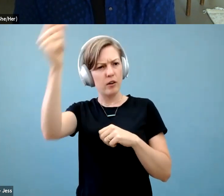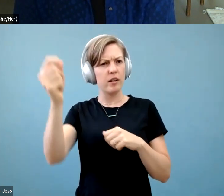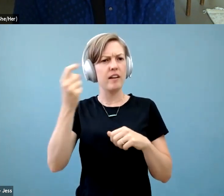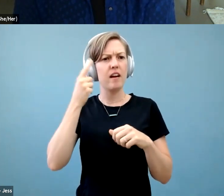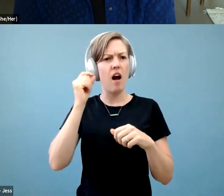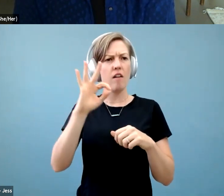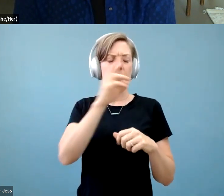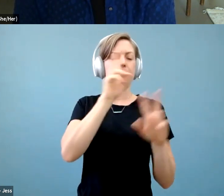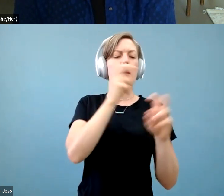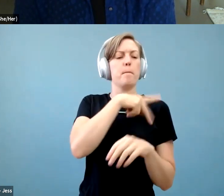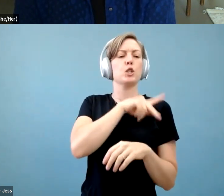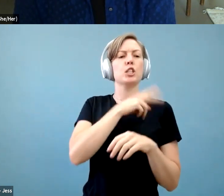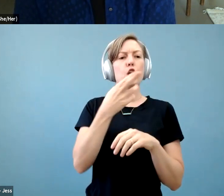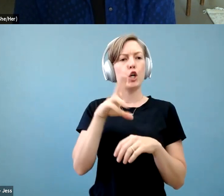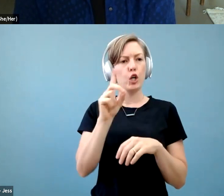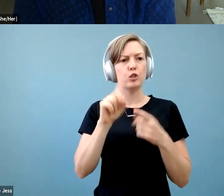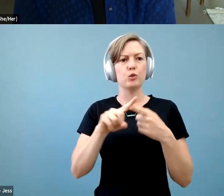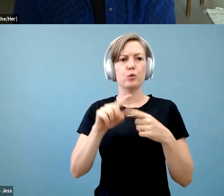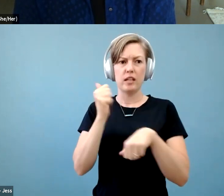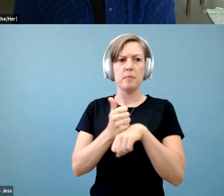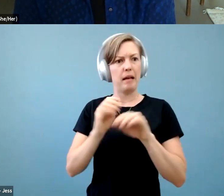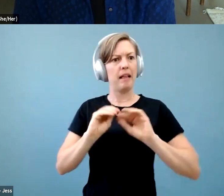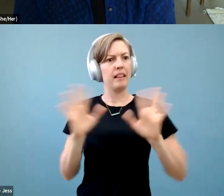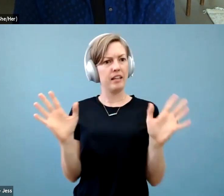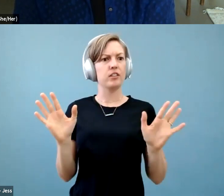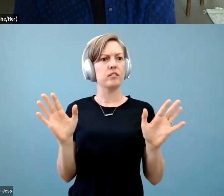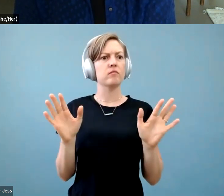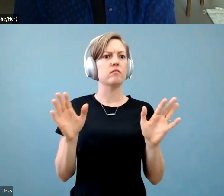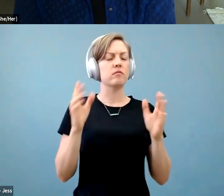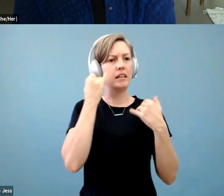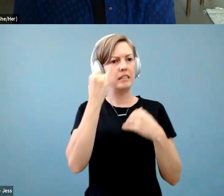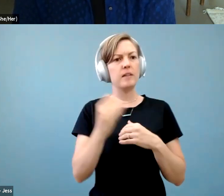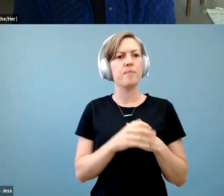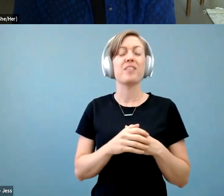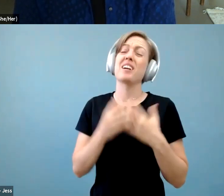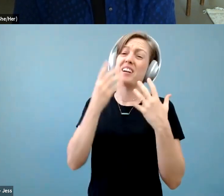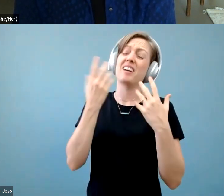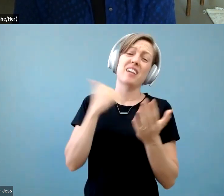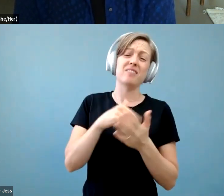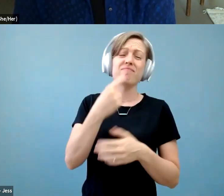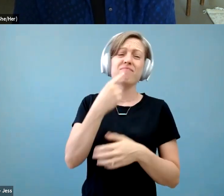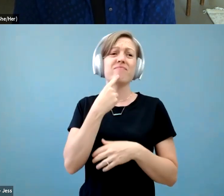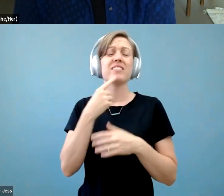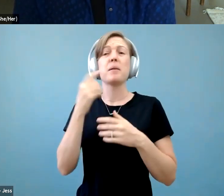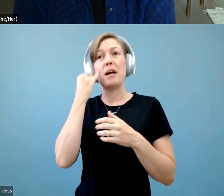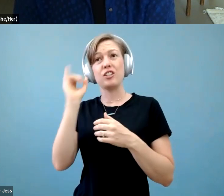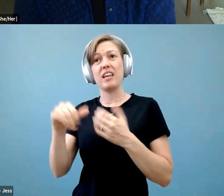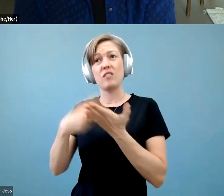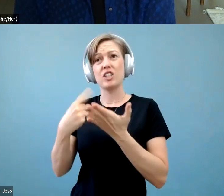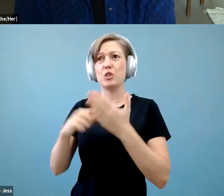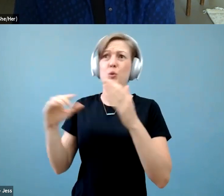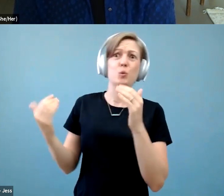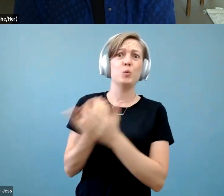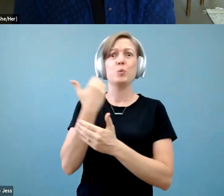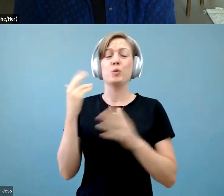here. And I confess again, a disappointment that we imagine that somehow the conversation is brand new because we are talking